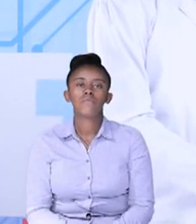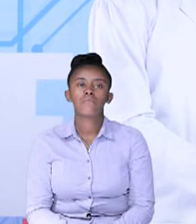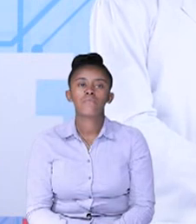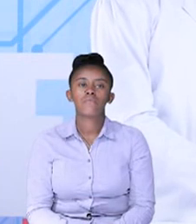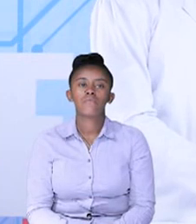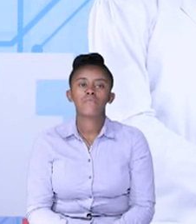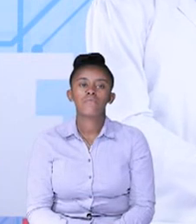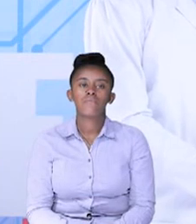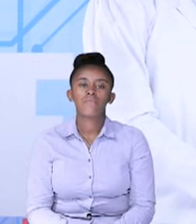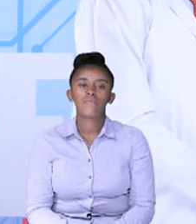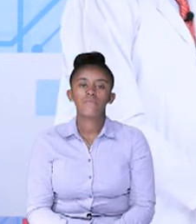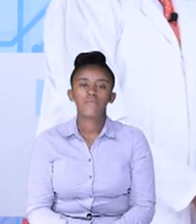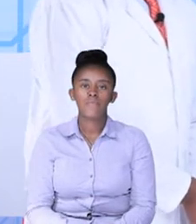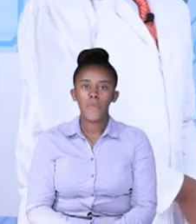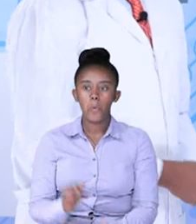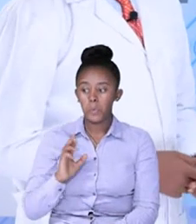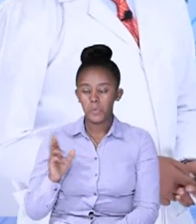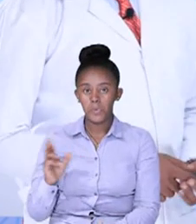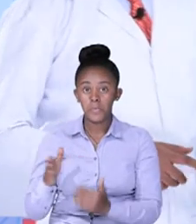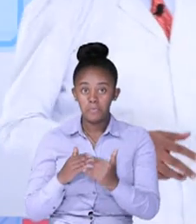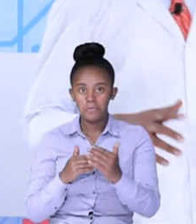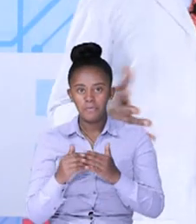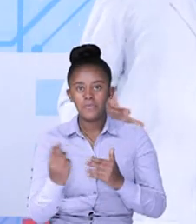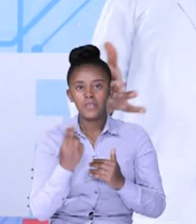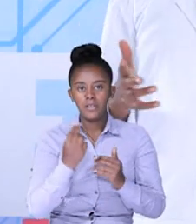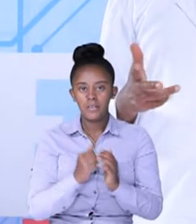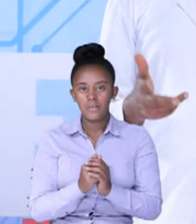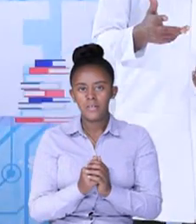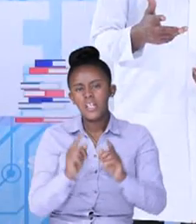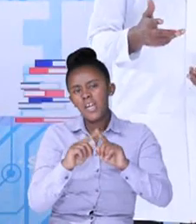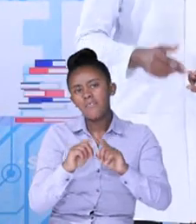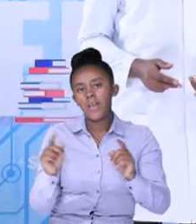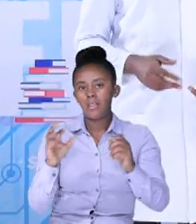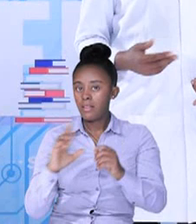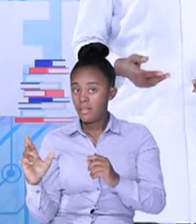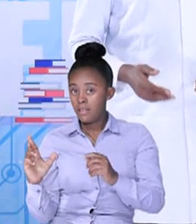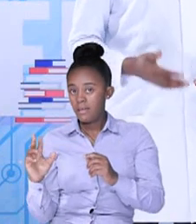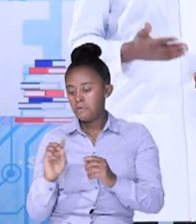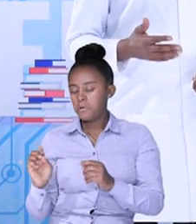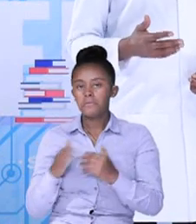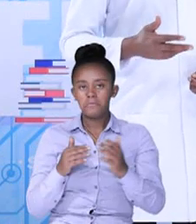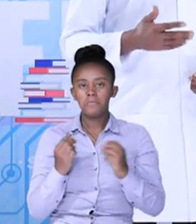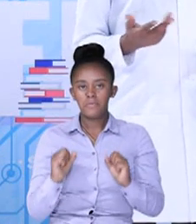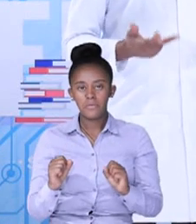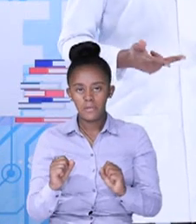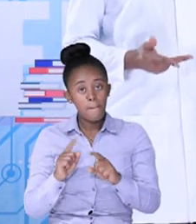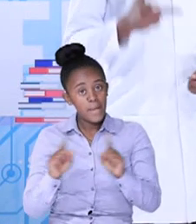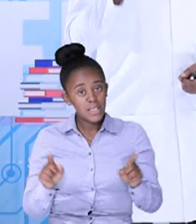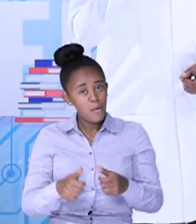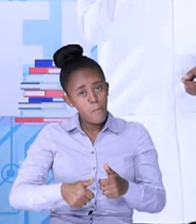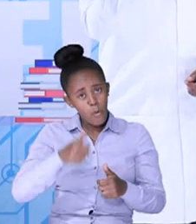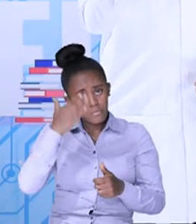Now let's use right-hand rule. We have different right-hand rules, actually, but the most